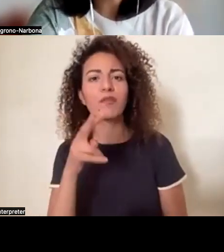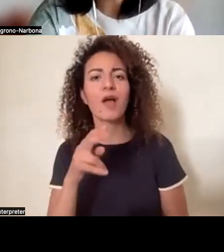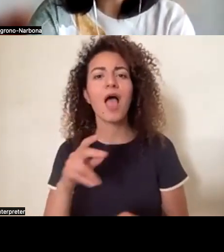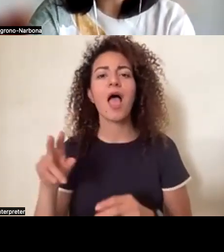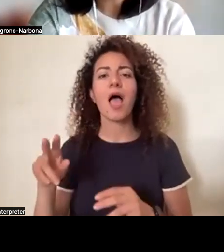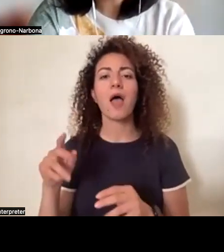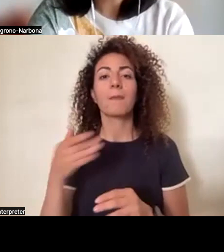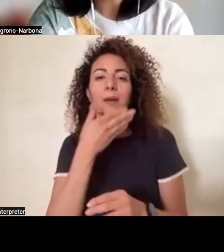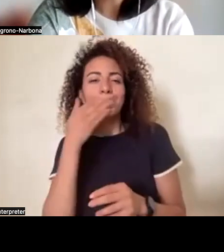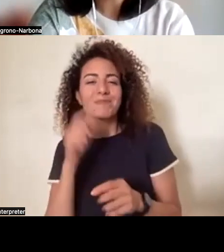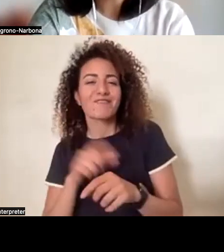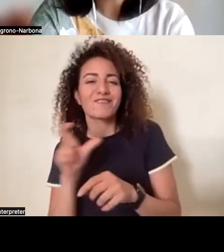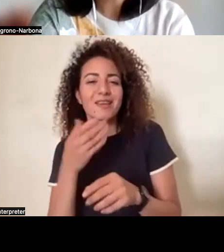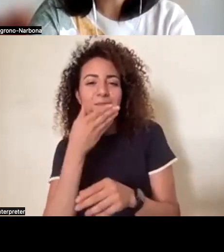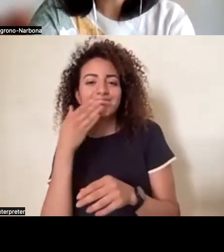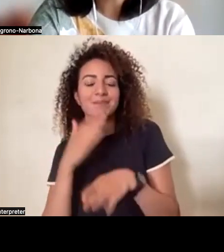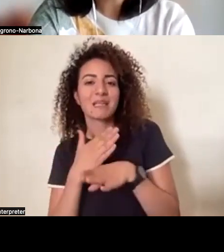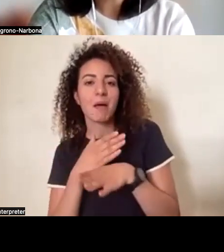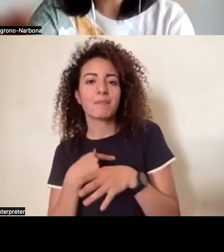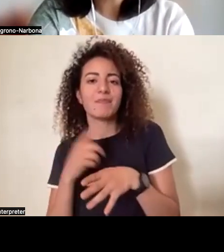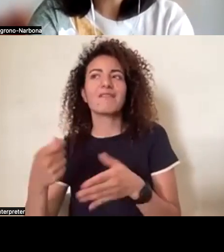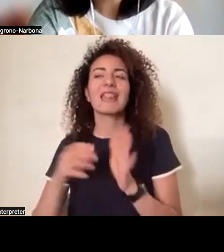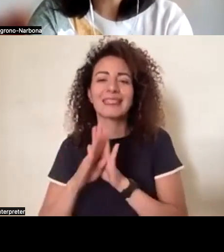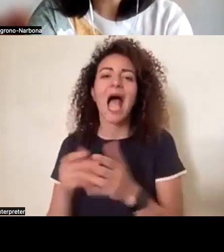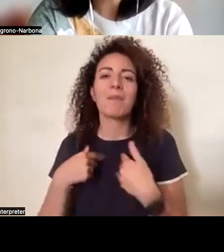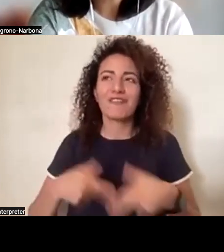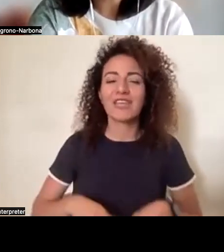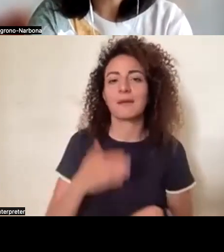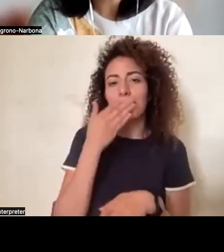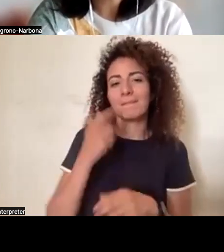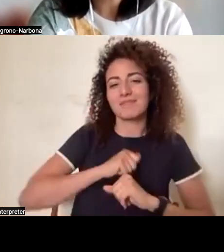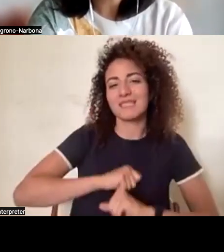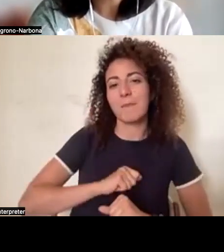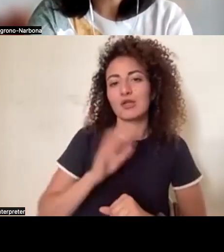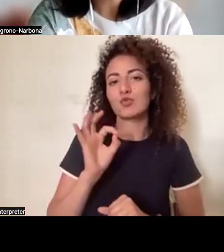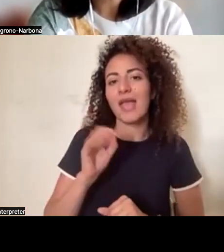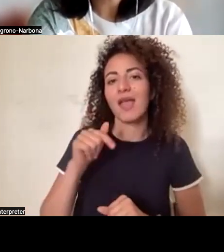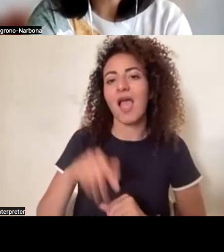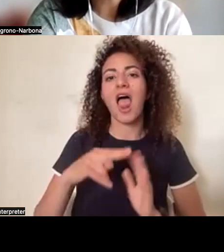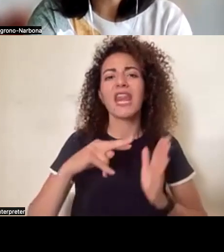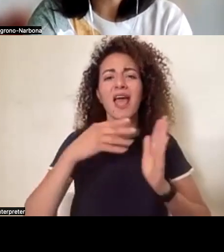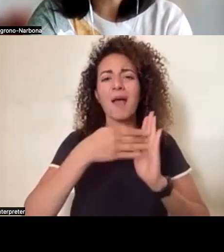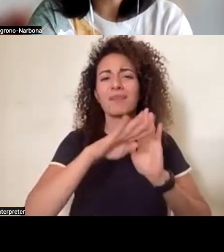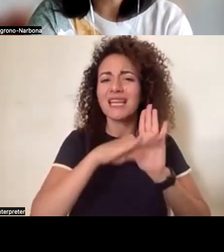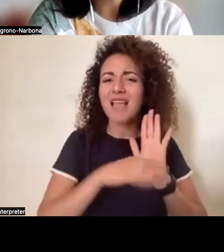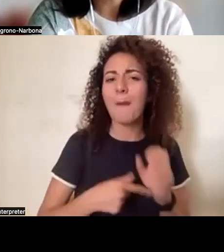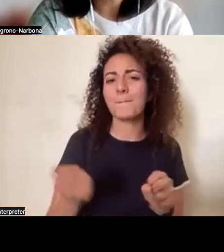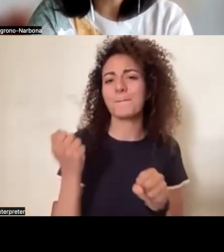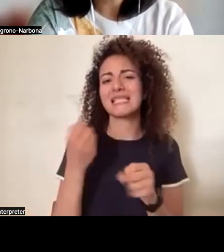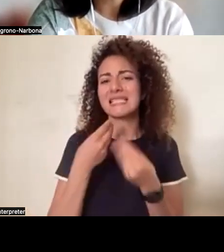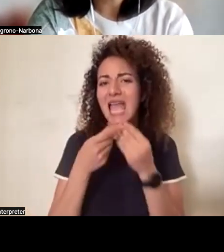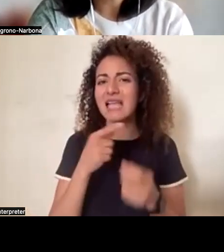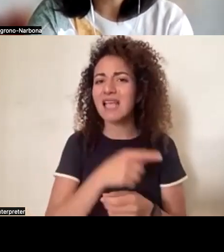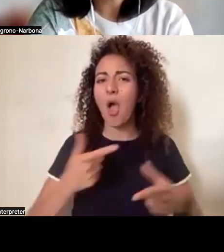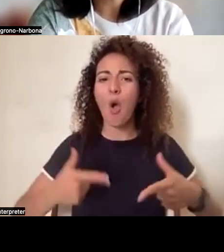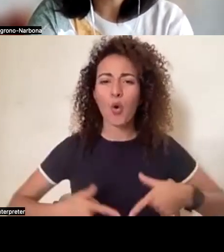people. And it's helping the state evade its responsibility. So this is why I said, here comes my comment, because for long, the government